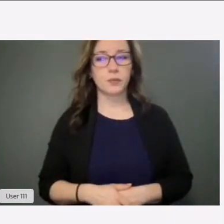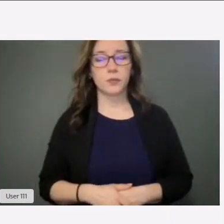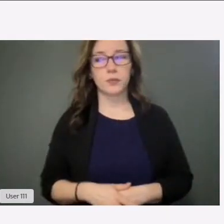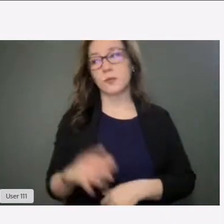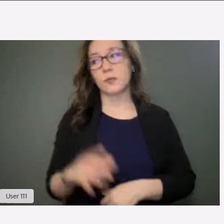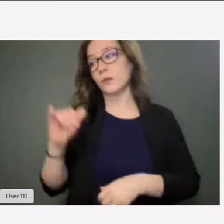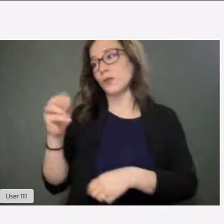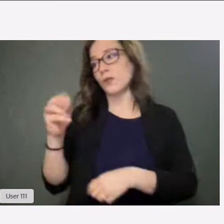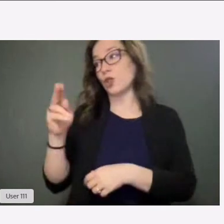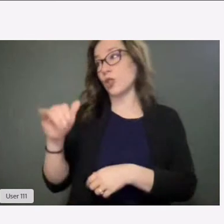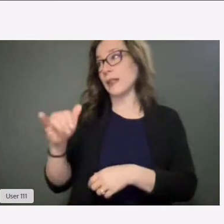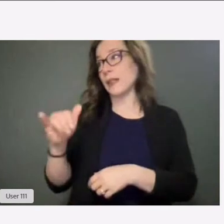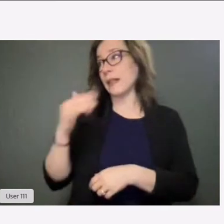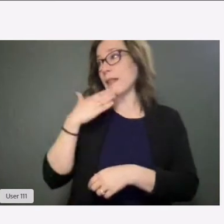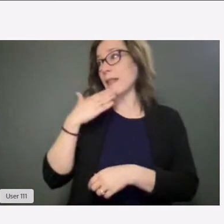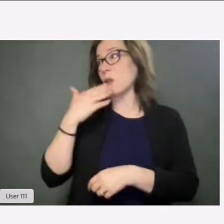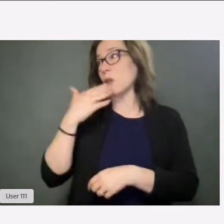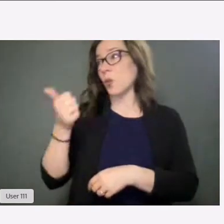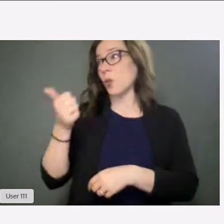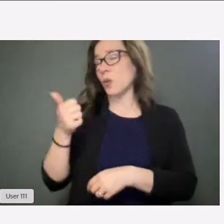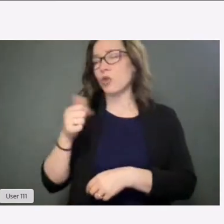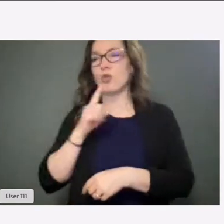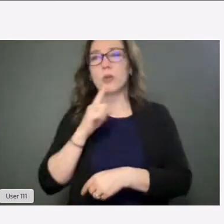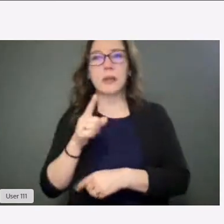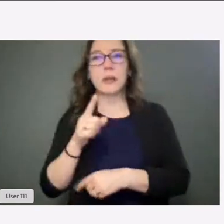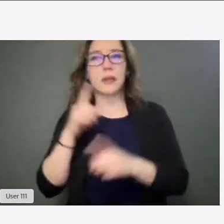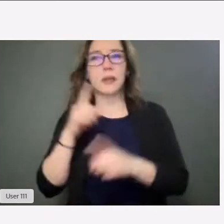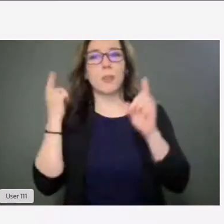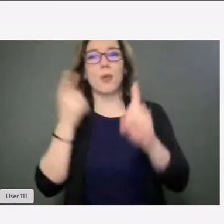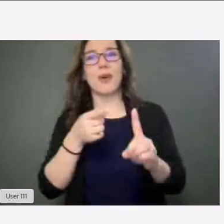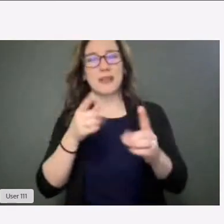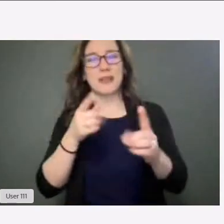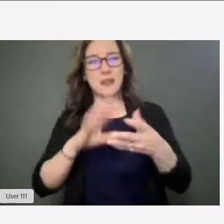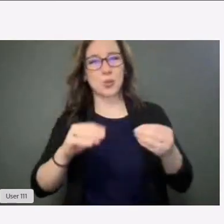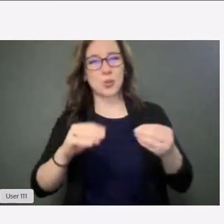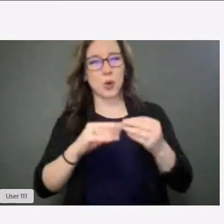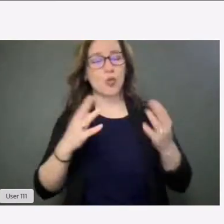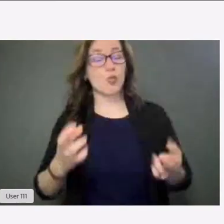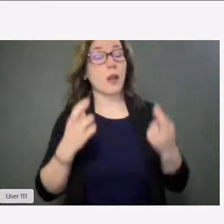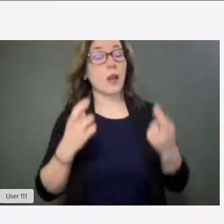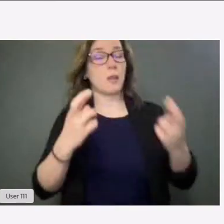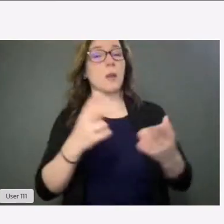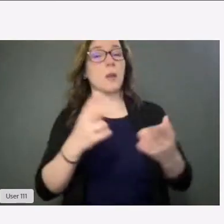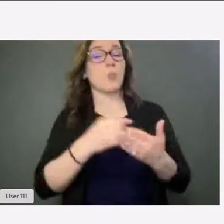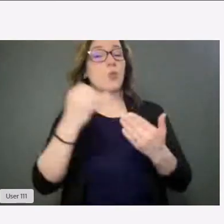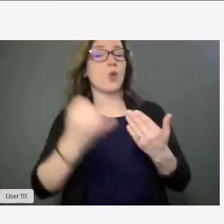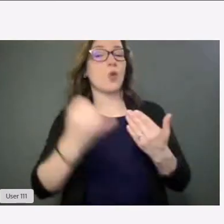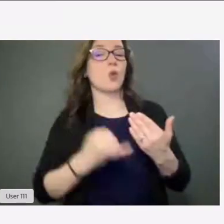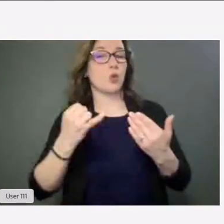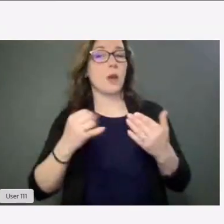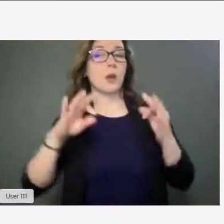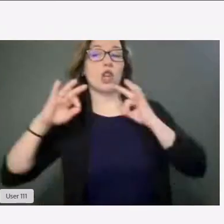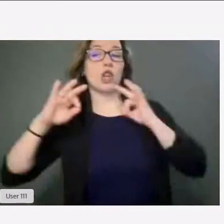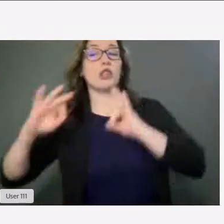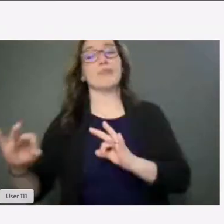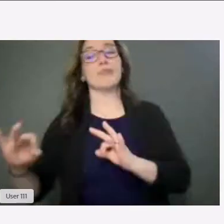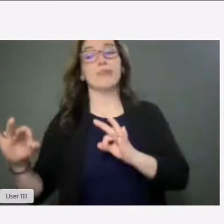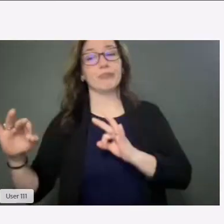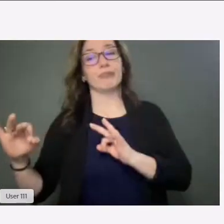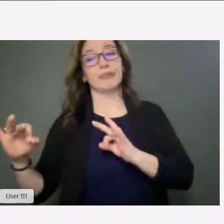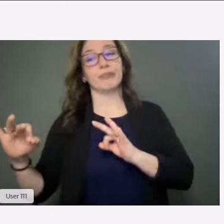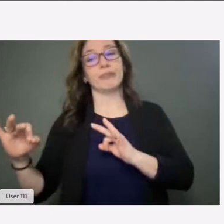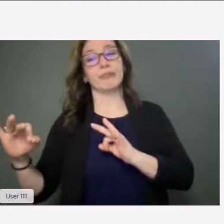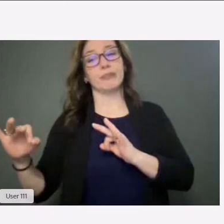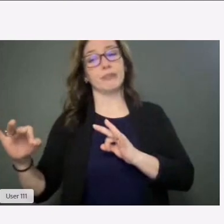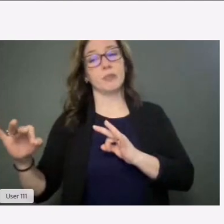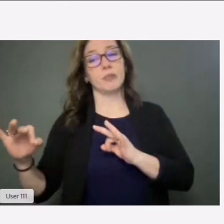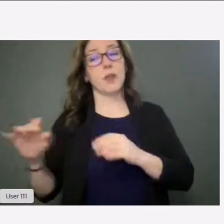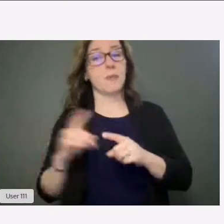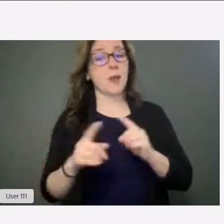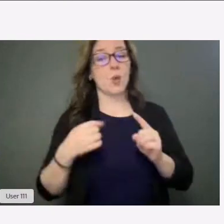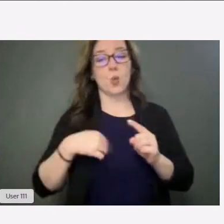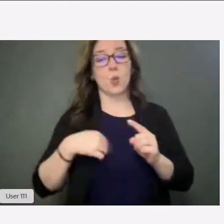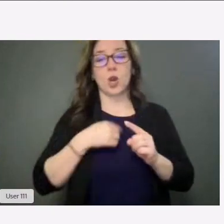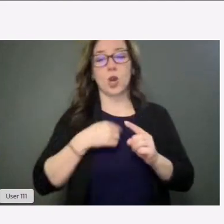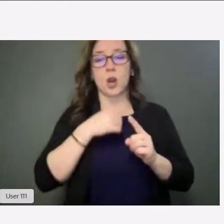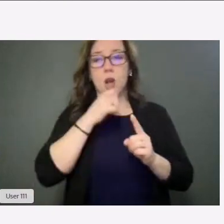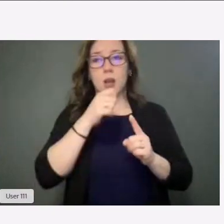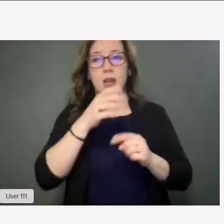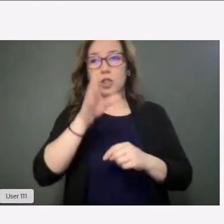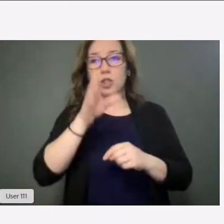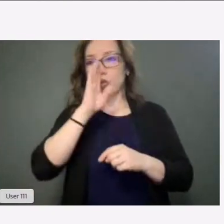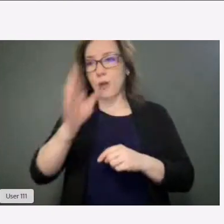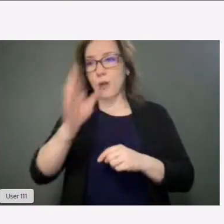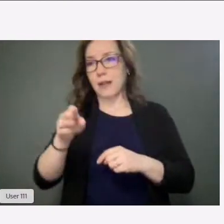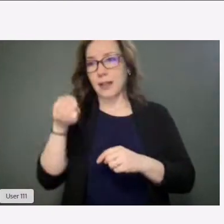Ginny, thank you for that. So moral of the story is the recommended programs are obviously kosher. But we're not going to be